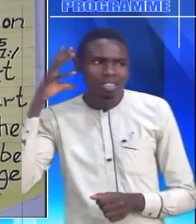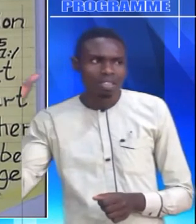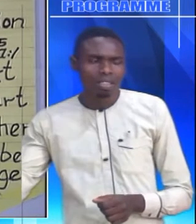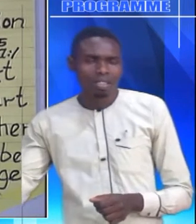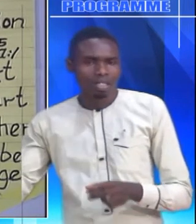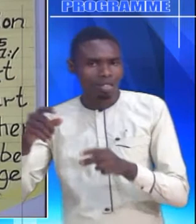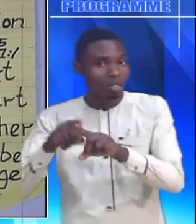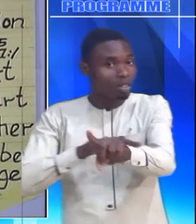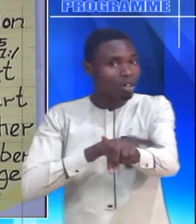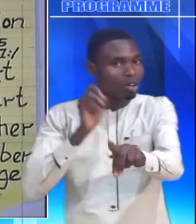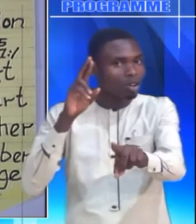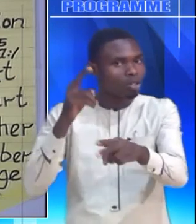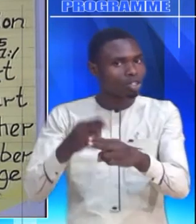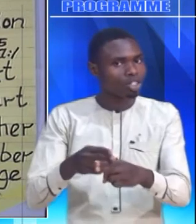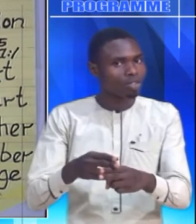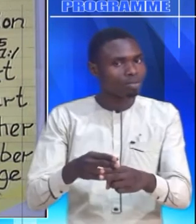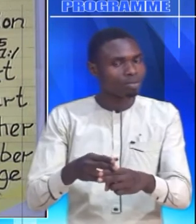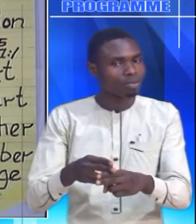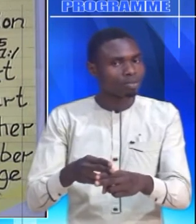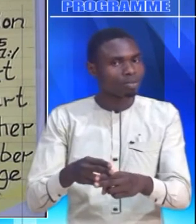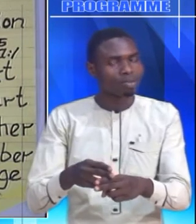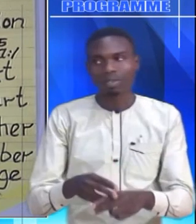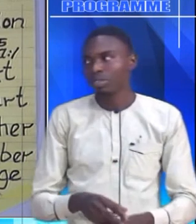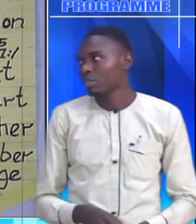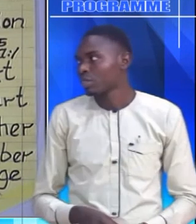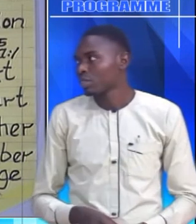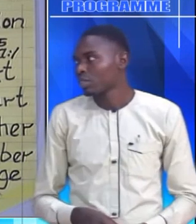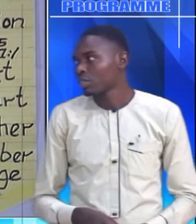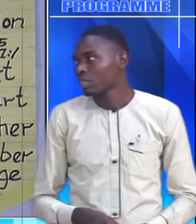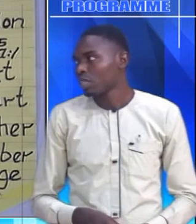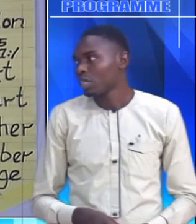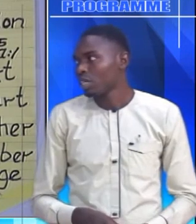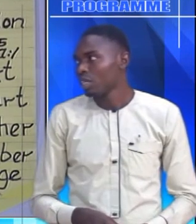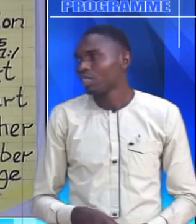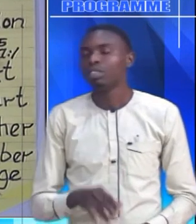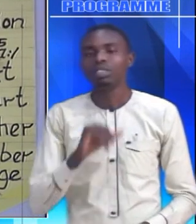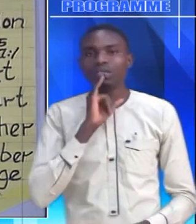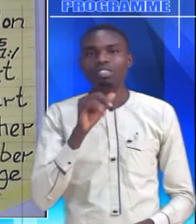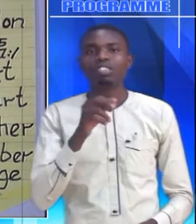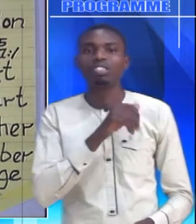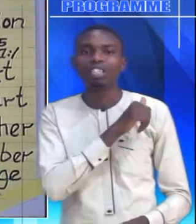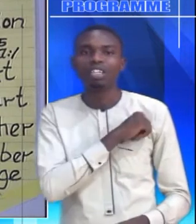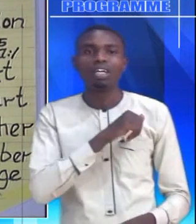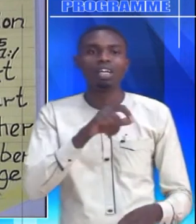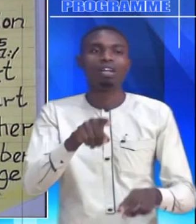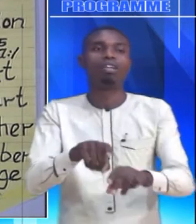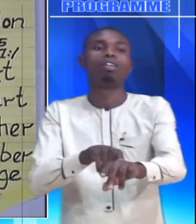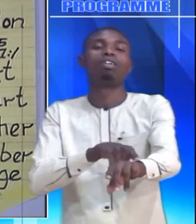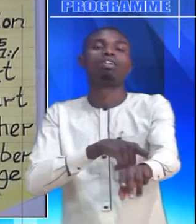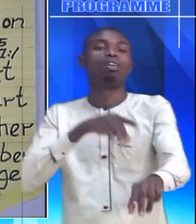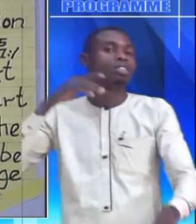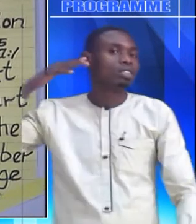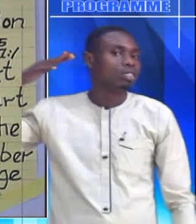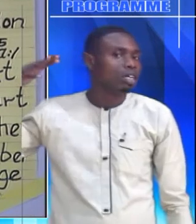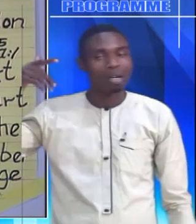one? No, it's not a short one, but rather it's a what? A long sound. Why? Because it